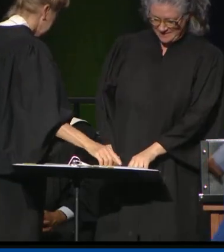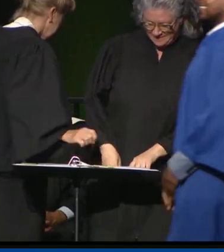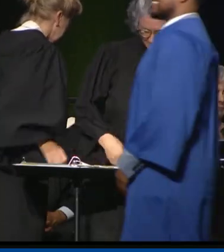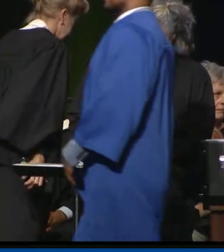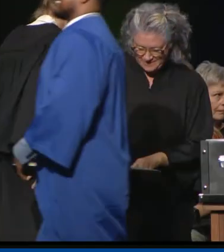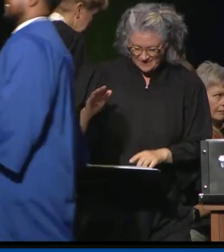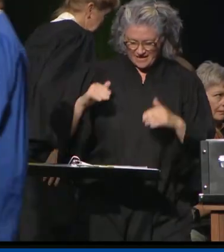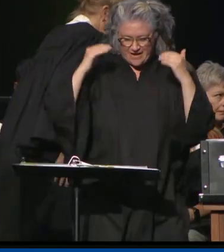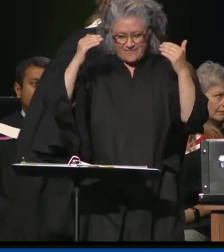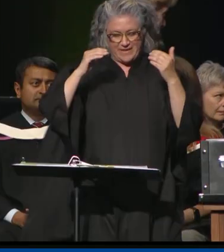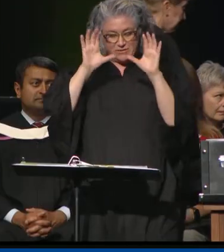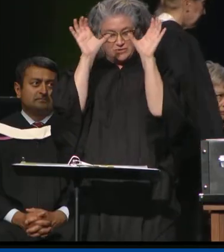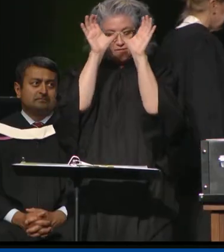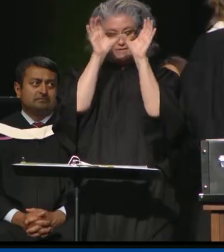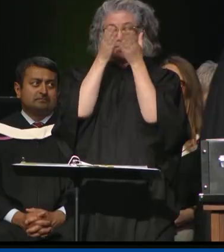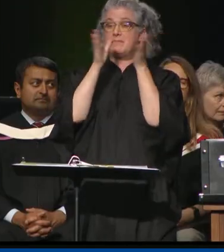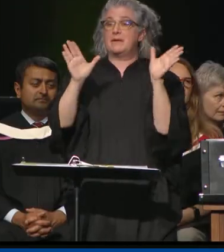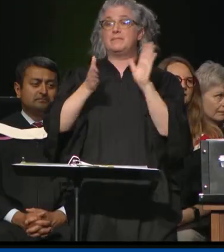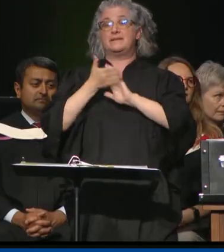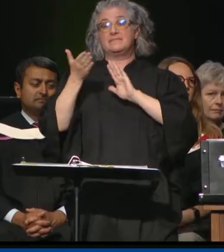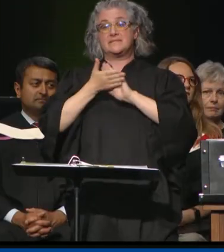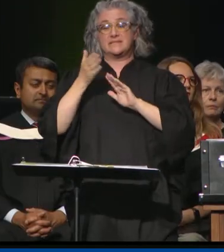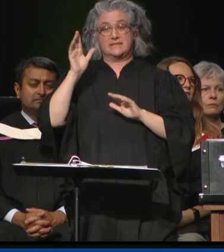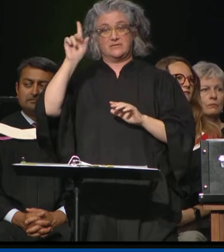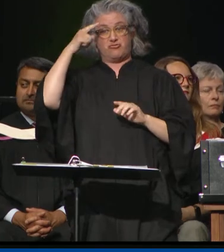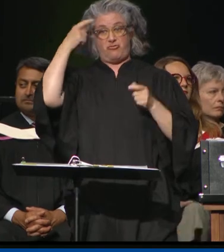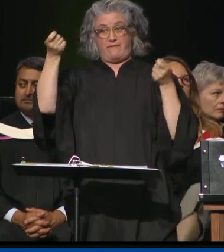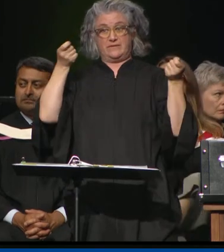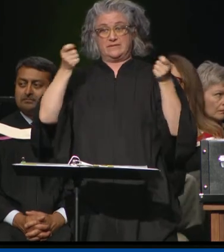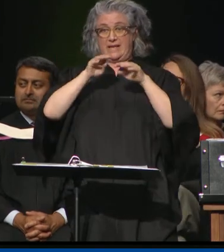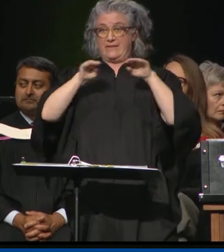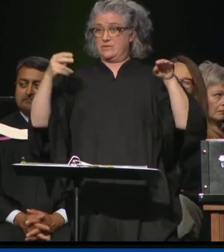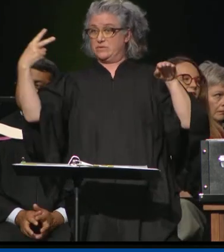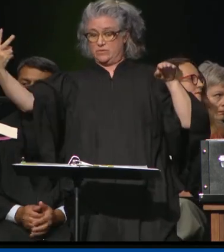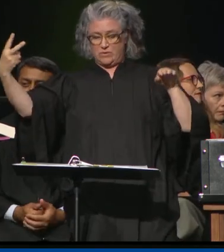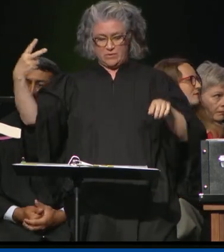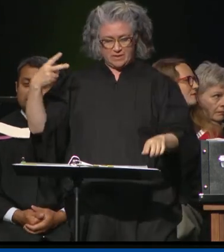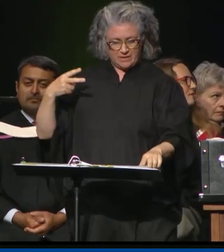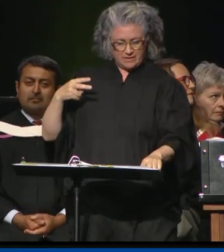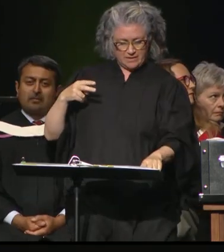Advanced Certificate, Public Administration and Governance, Level 2, Maithan Nagaraja.